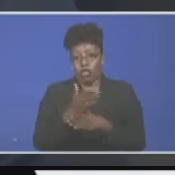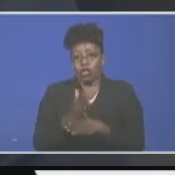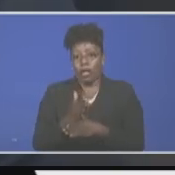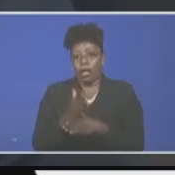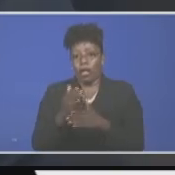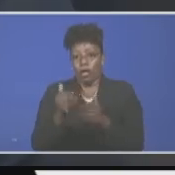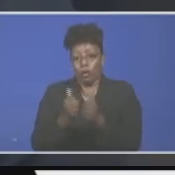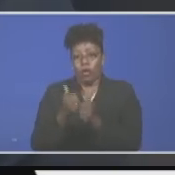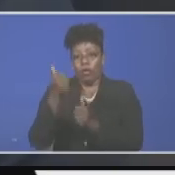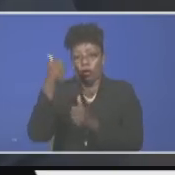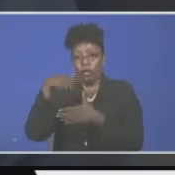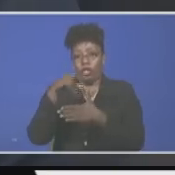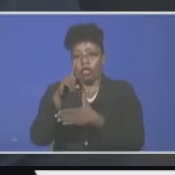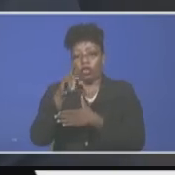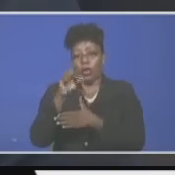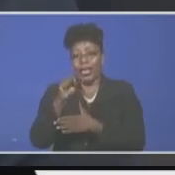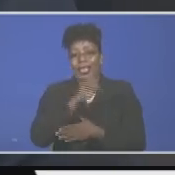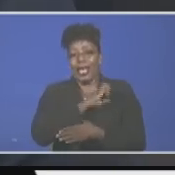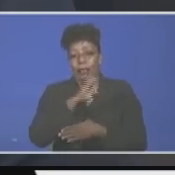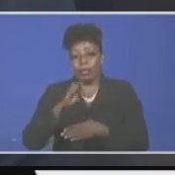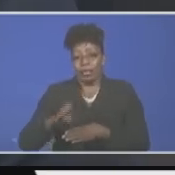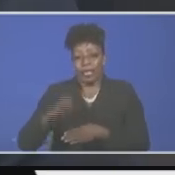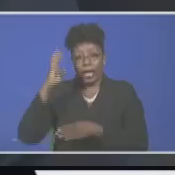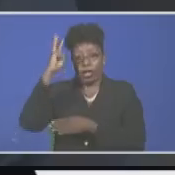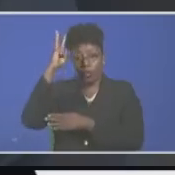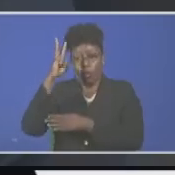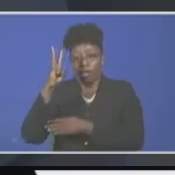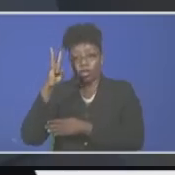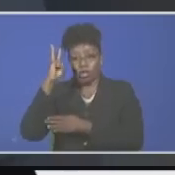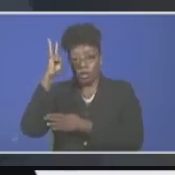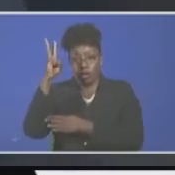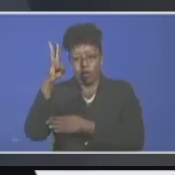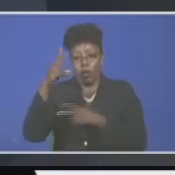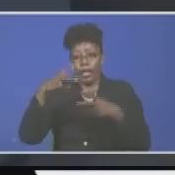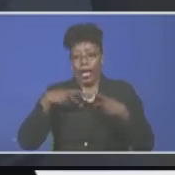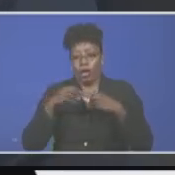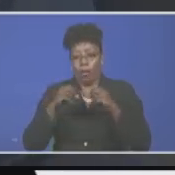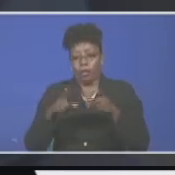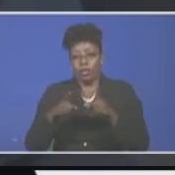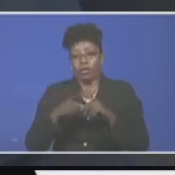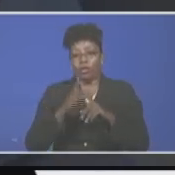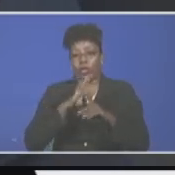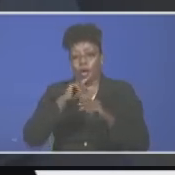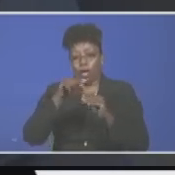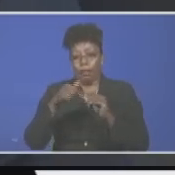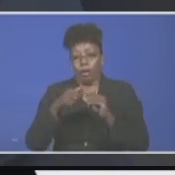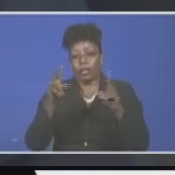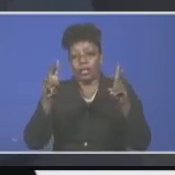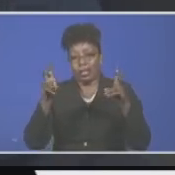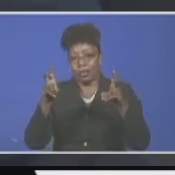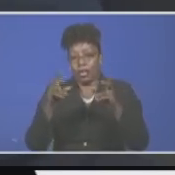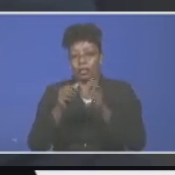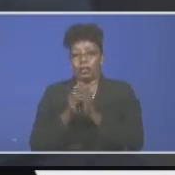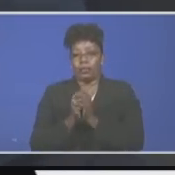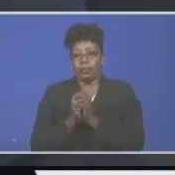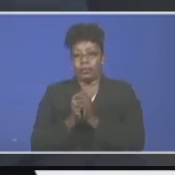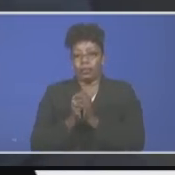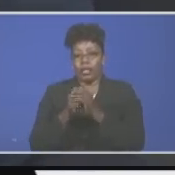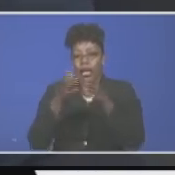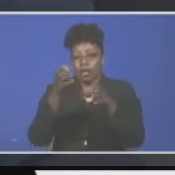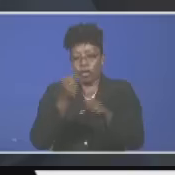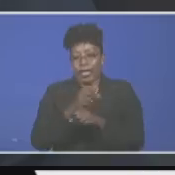the officials in the U.S. Embassy and in Washington when I have an opportunity to speak on this subject. But the grant of a